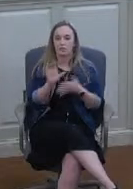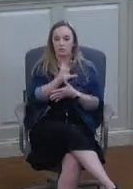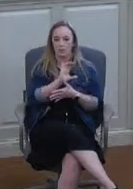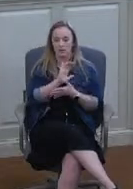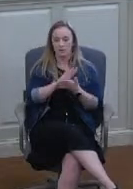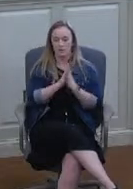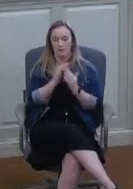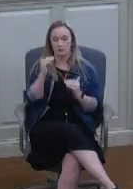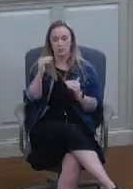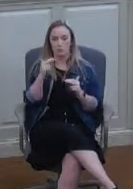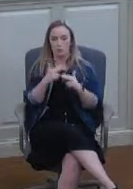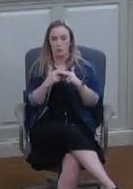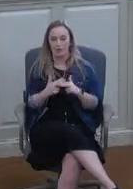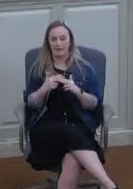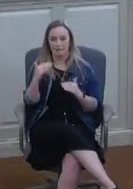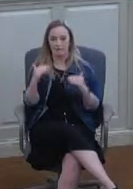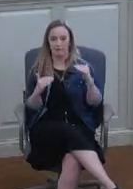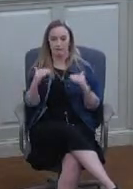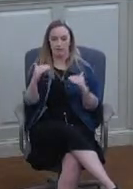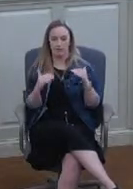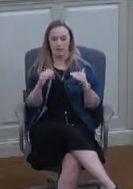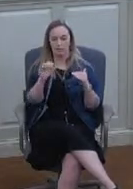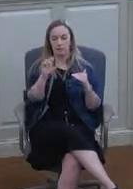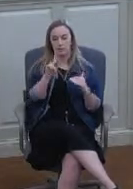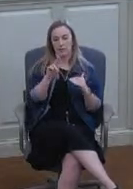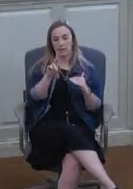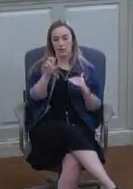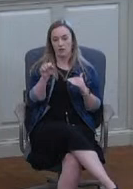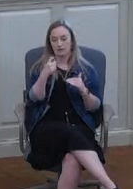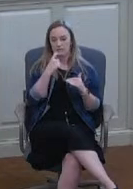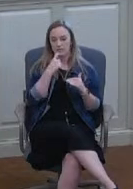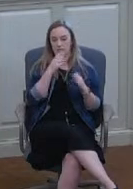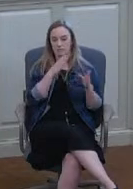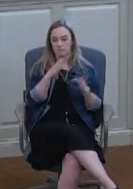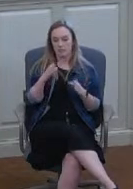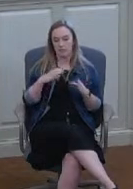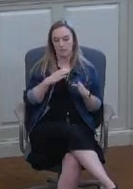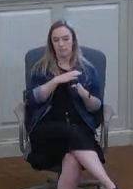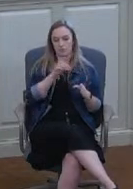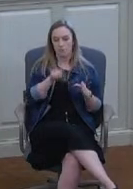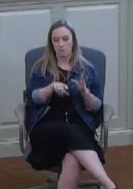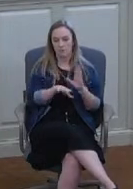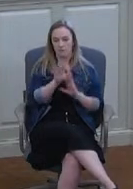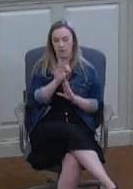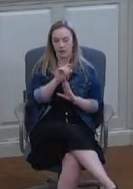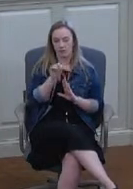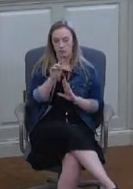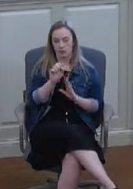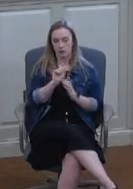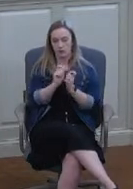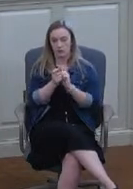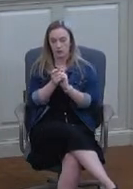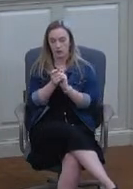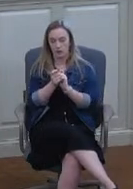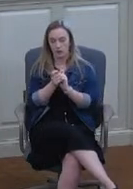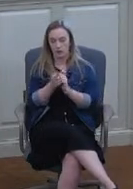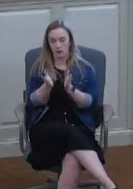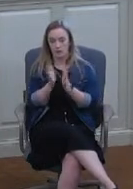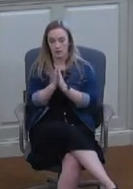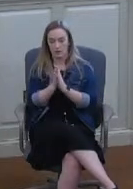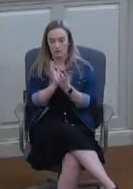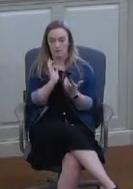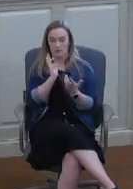weighted. The statute says the planning commission must find that the zone change request complies with the comprehensive